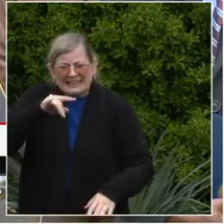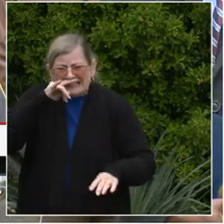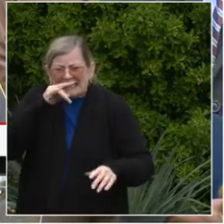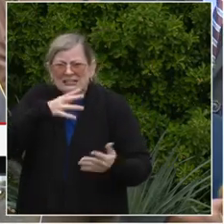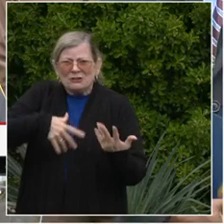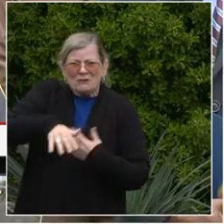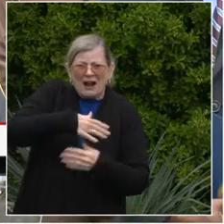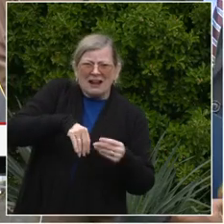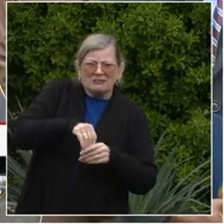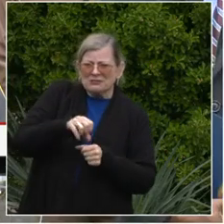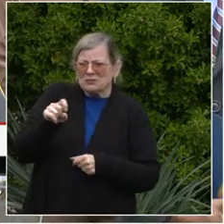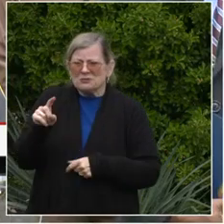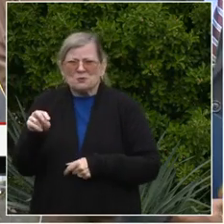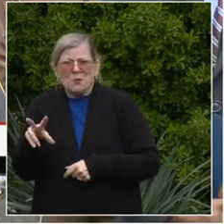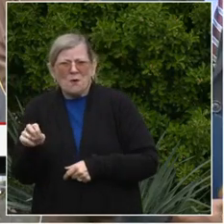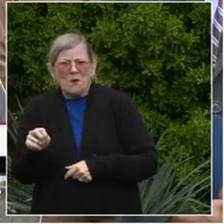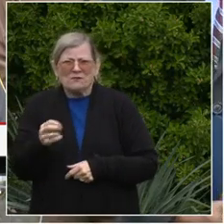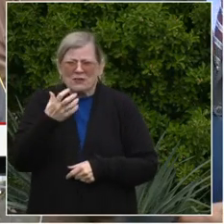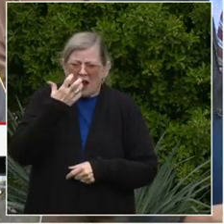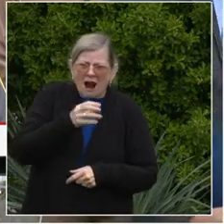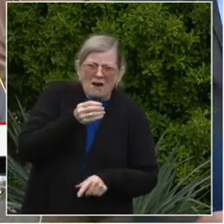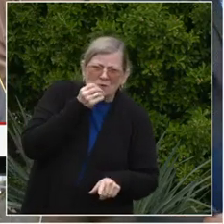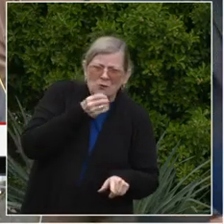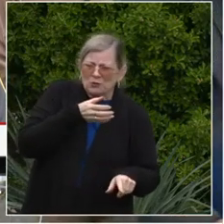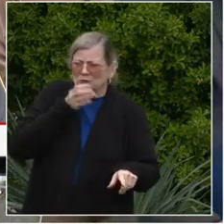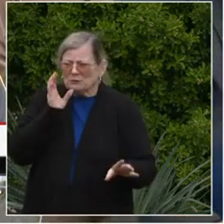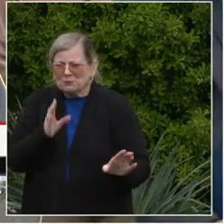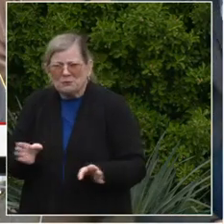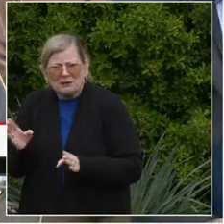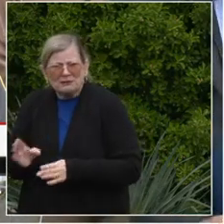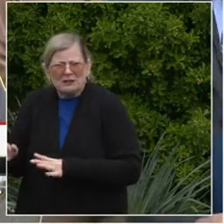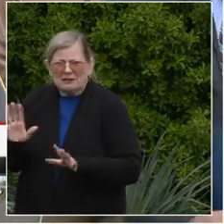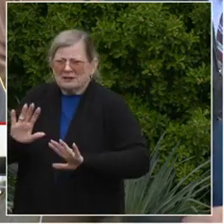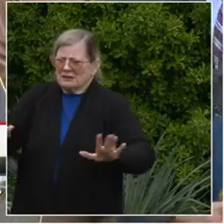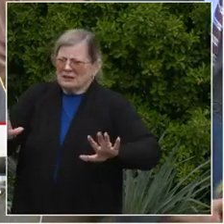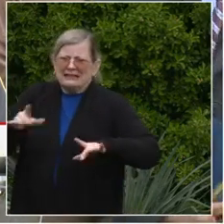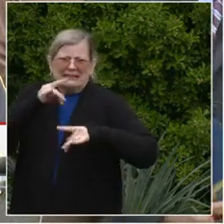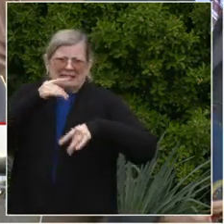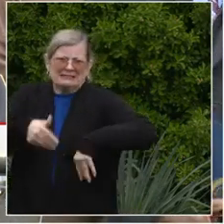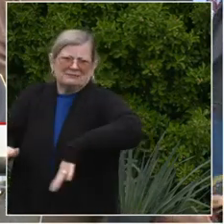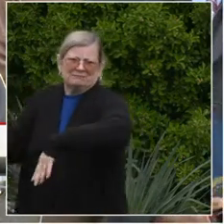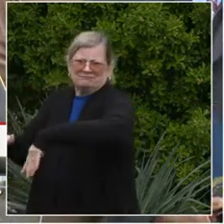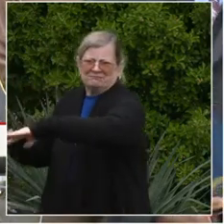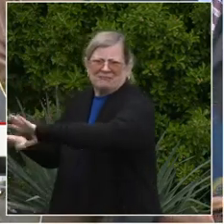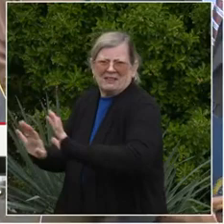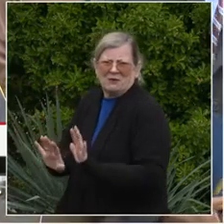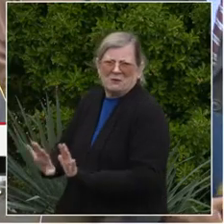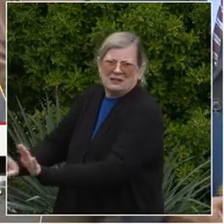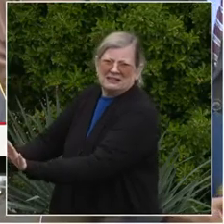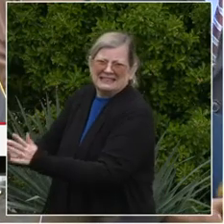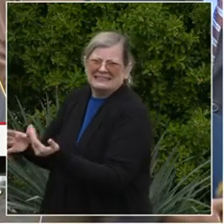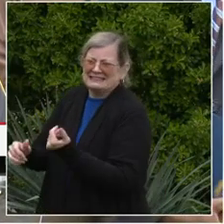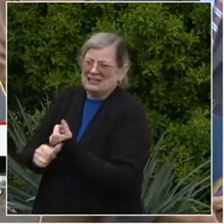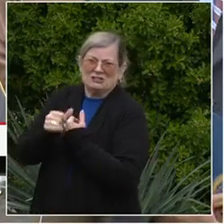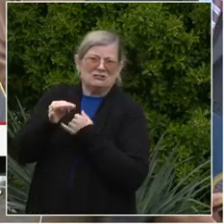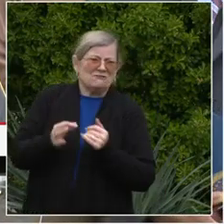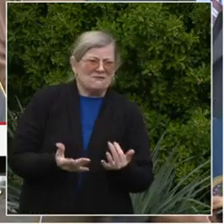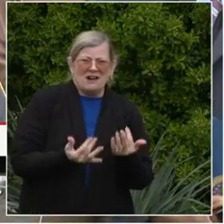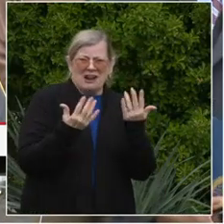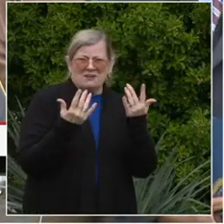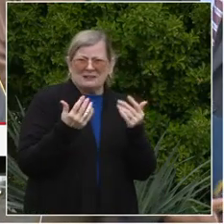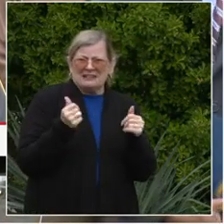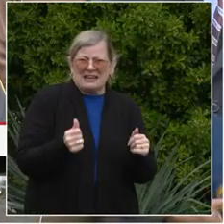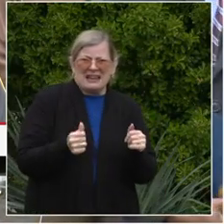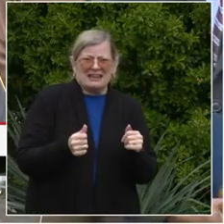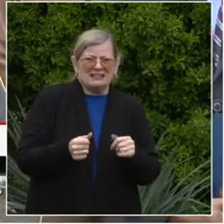is prepared or carried. Keep anything flammable away from the stove when cooking. Towels, oven mitts, wooden utensils,